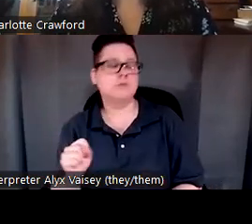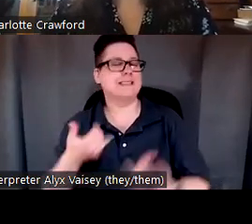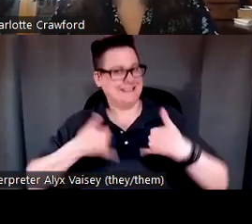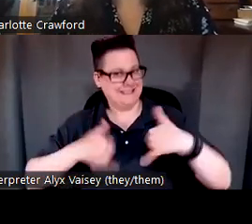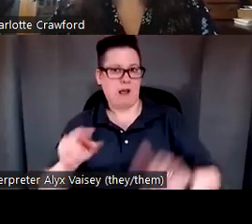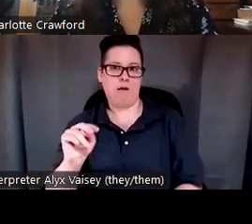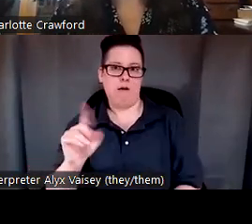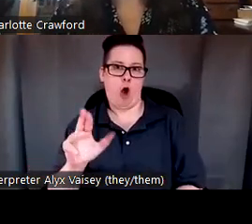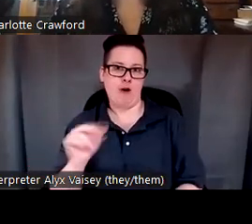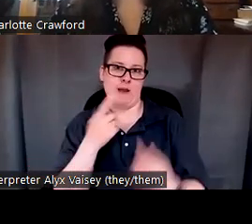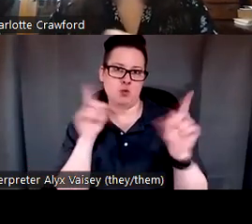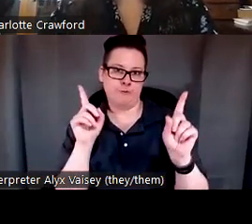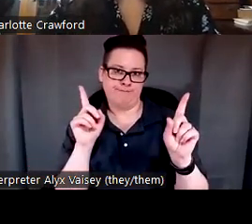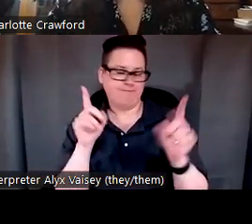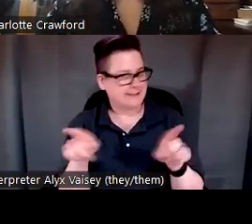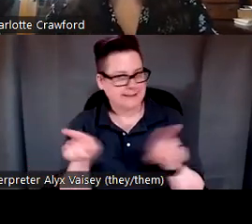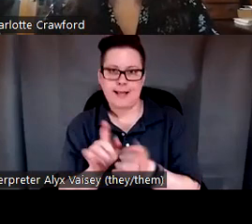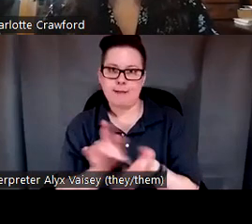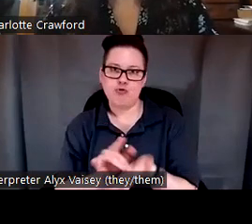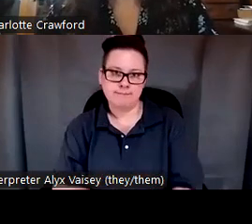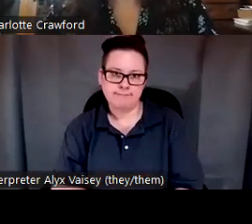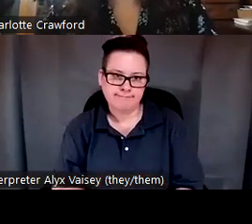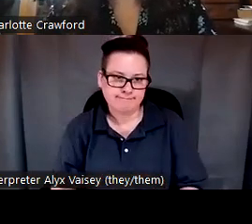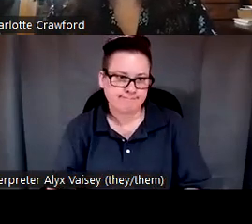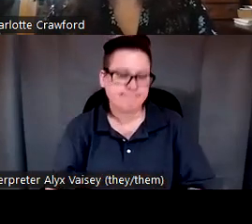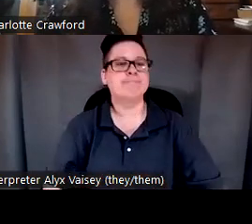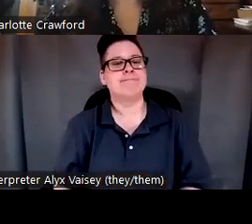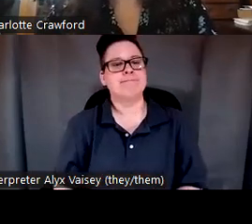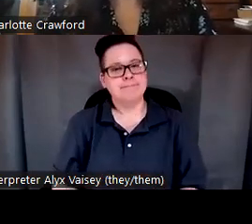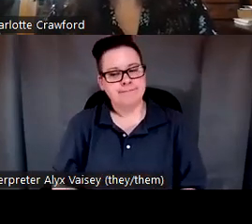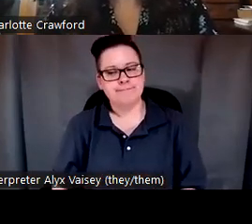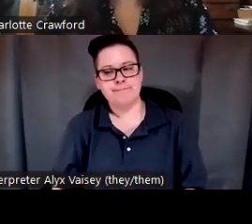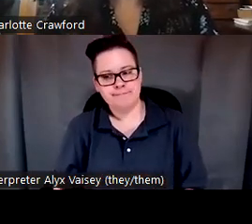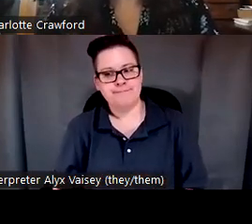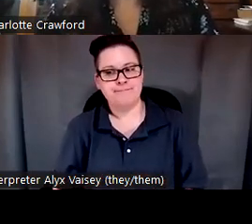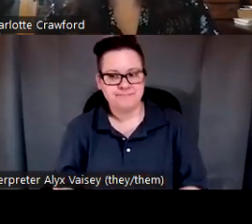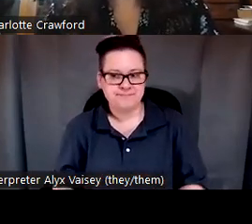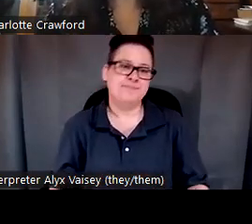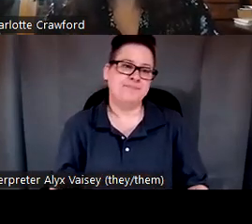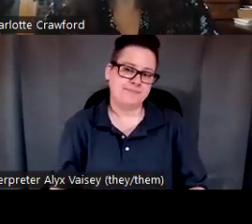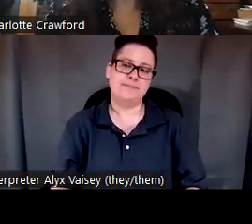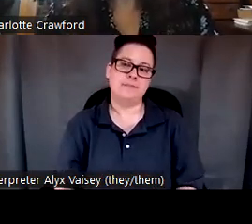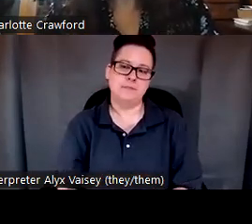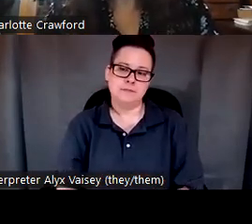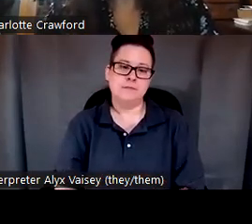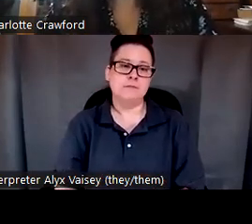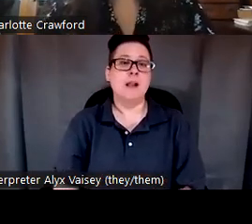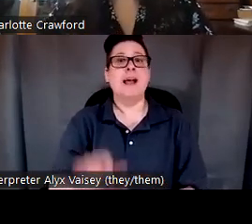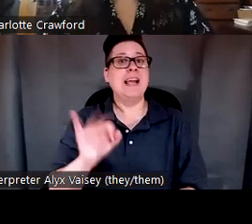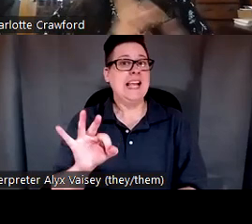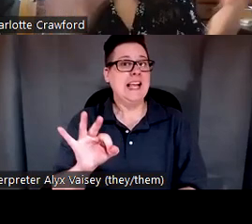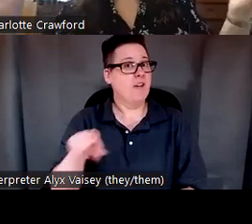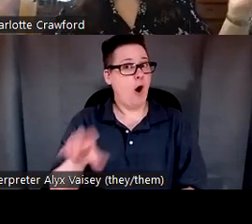difference. It's the same kind of drug. So you have If it's not an opioid